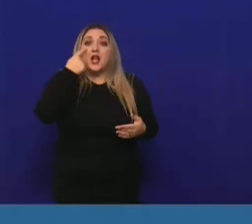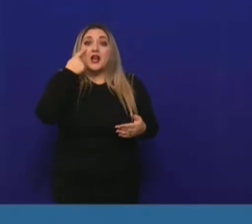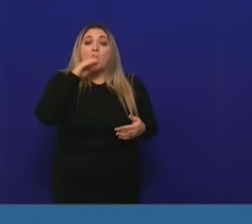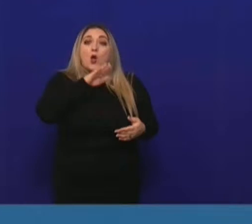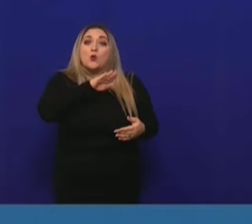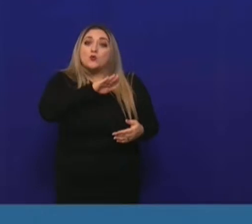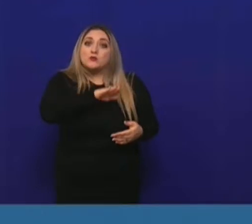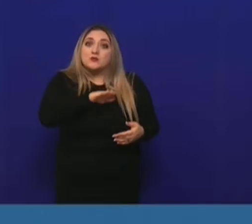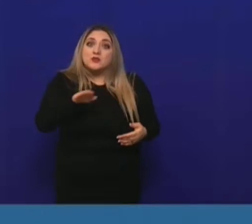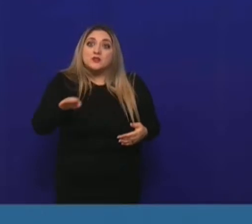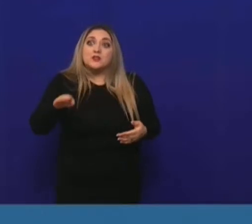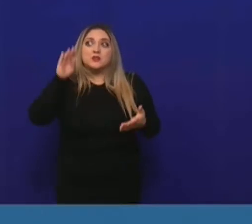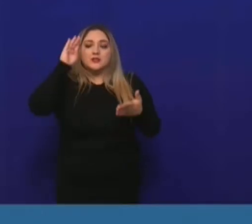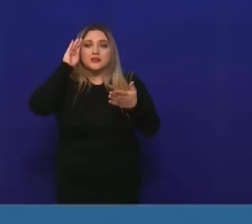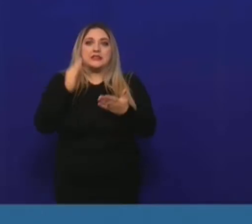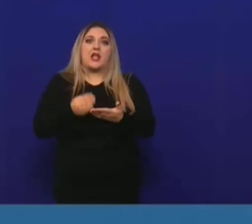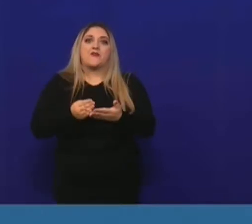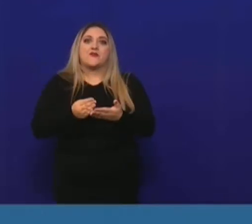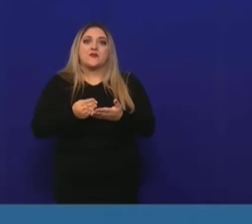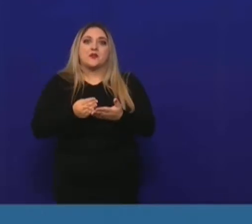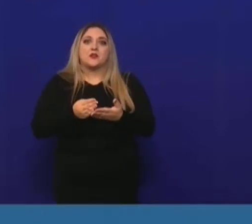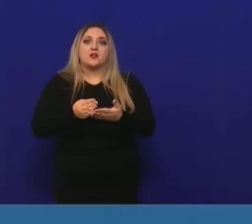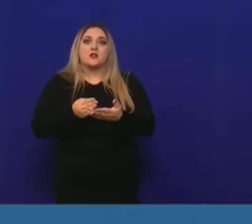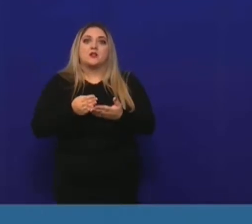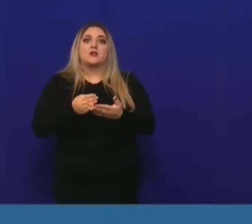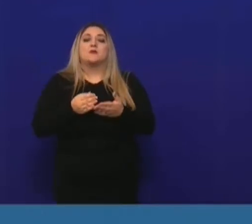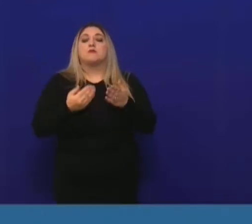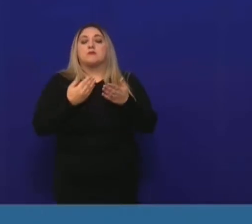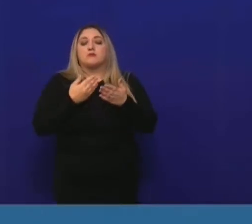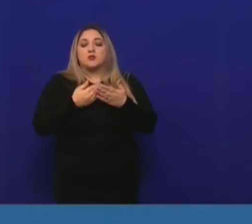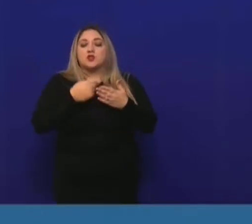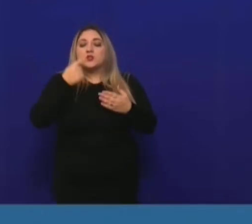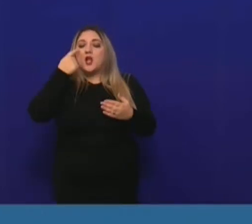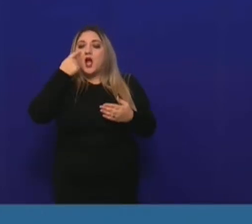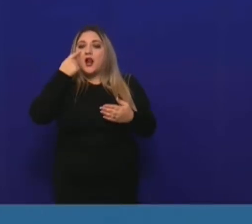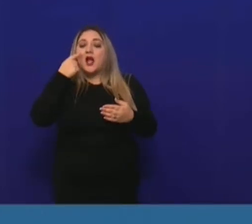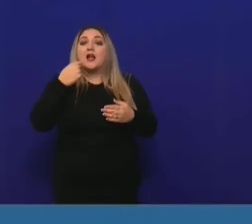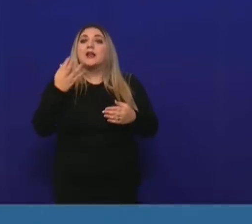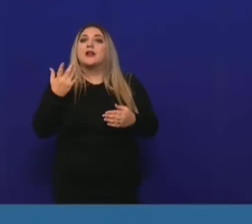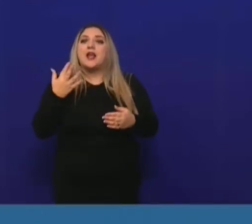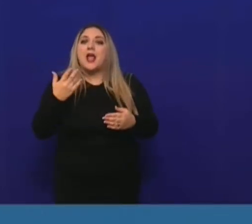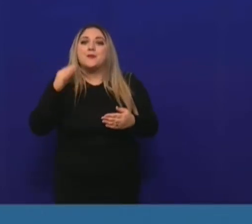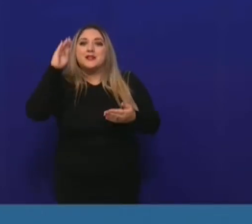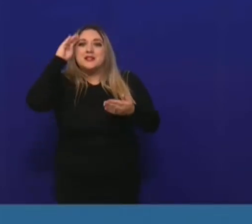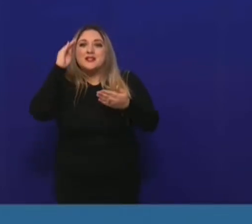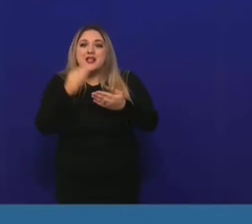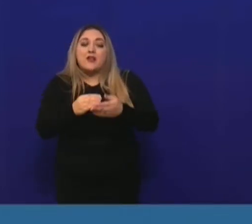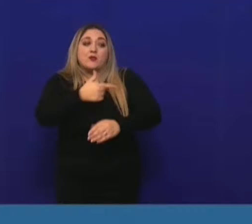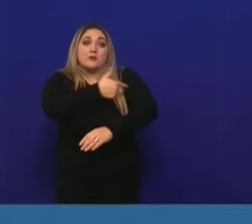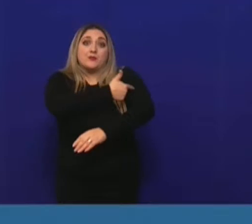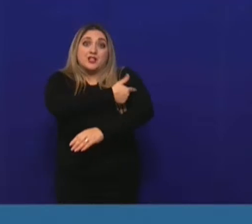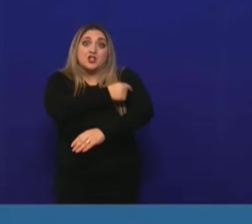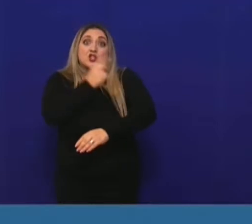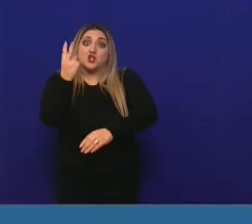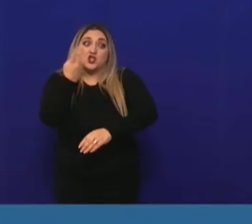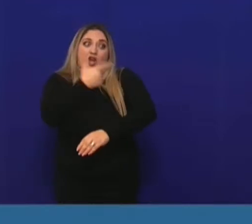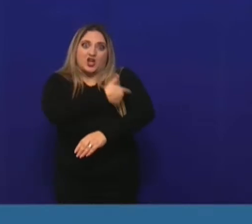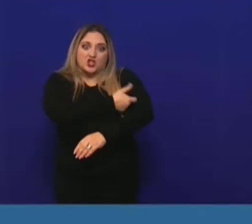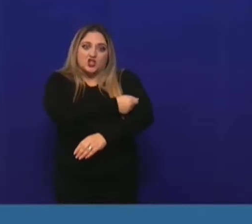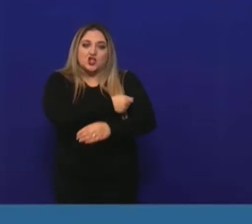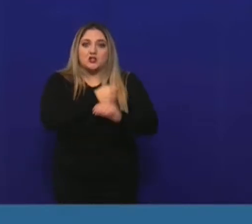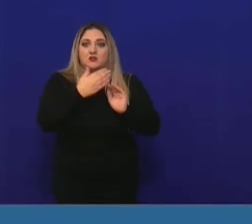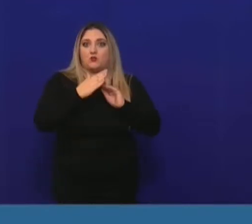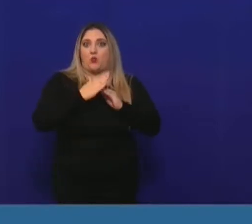xorta protetti sakemm ikollna aktar evidenza xi jkun qed tagħmel it-tilqim u anke l-impatt ta' din it-tilqim fuq